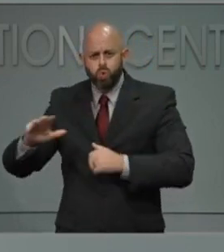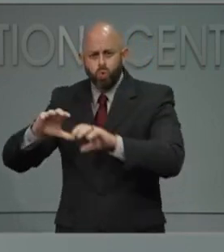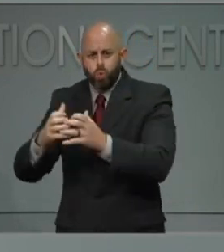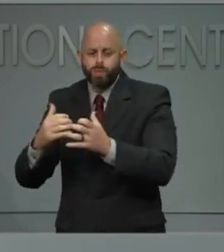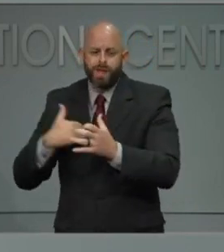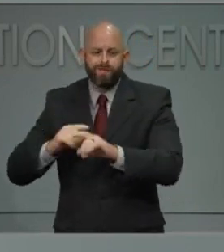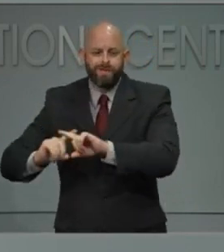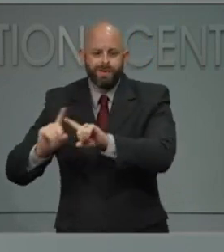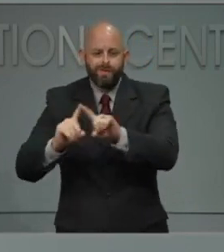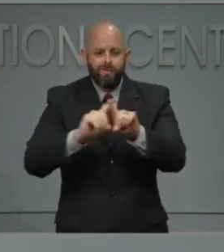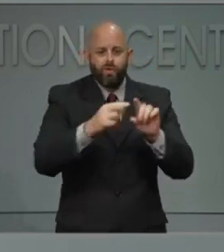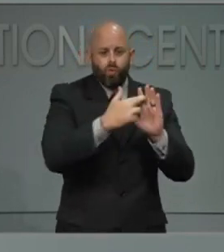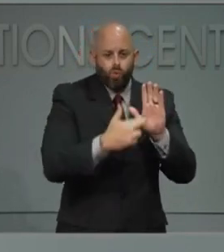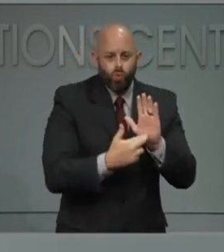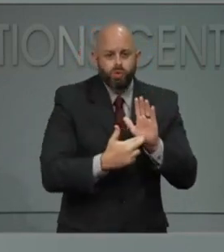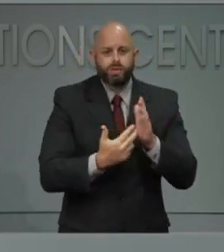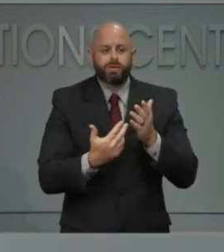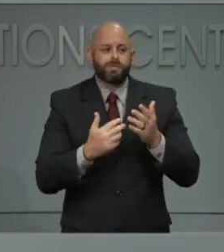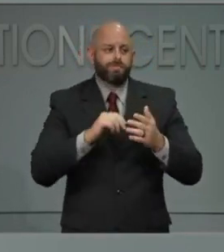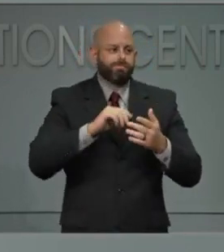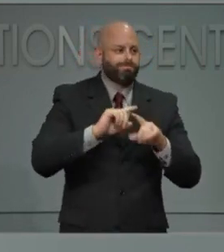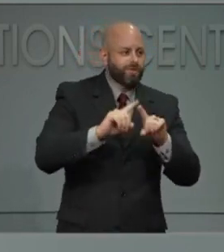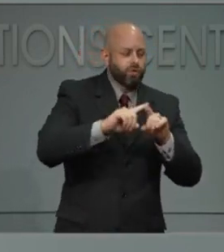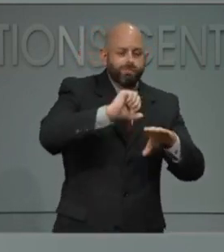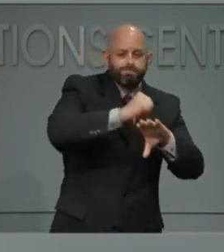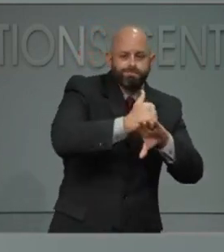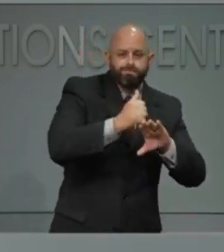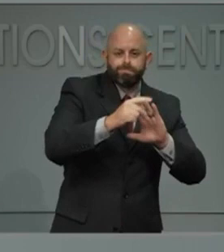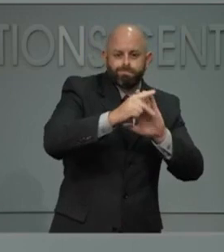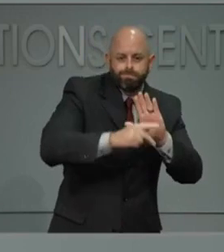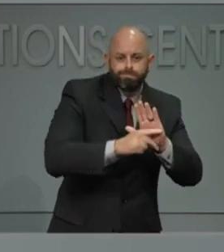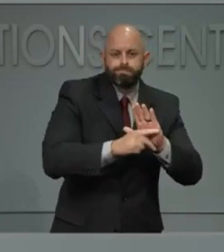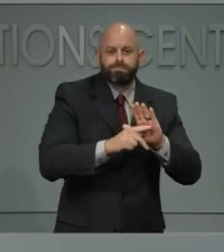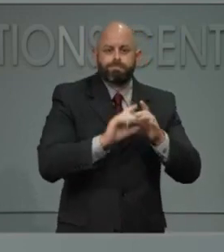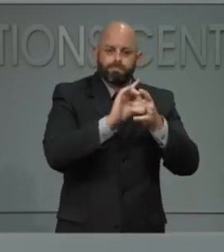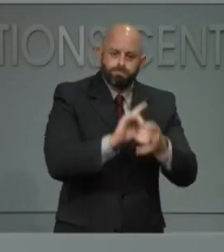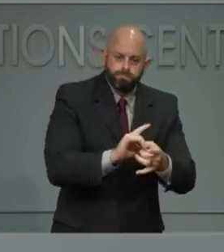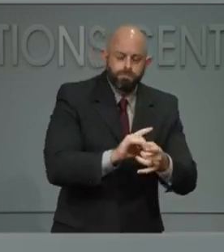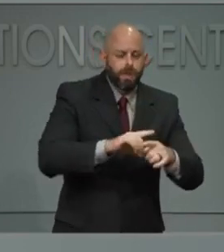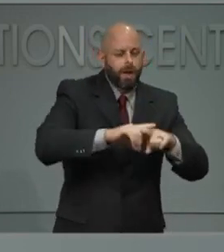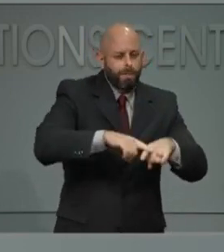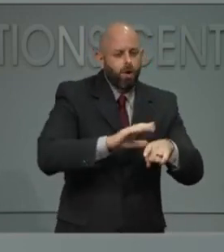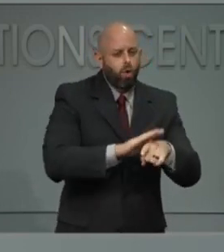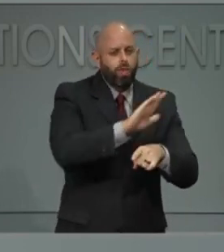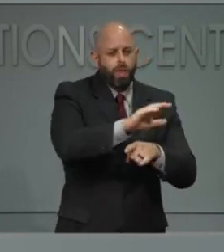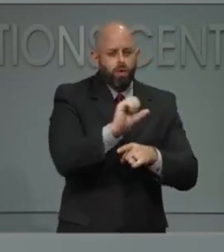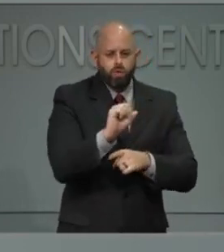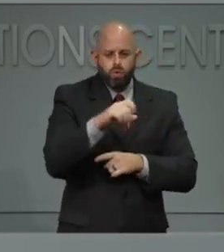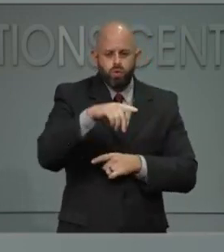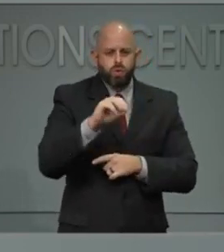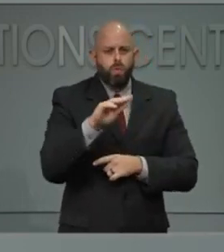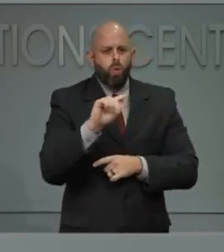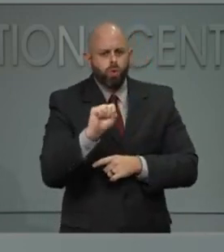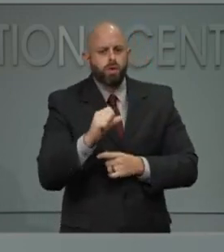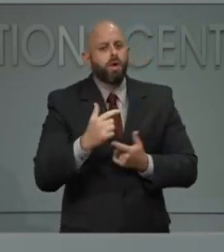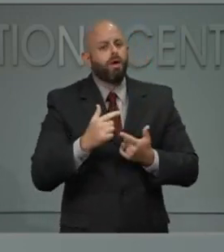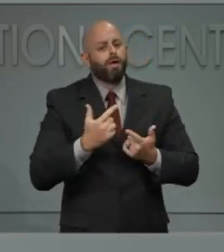rules and player protocols within the, depending on the sport that they play. But I know a lot of